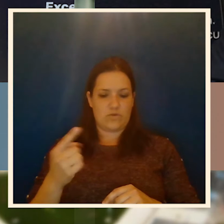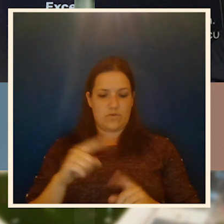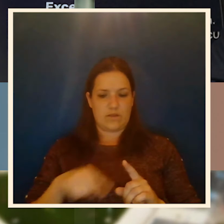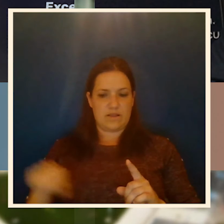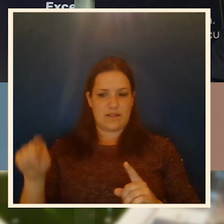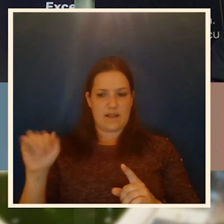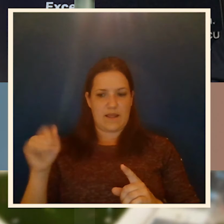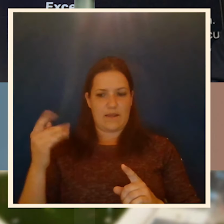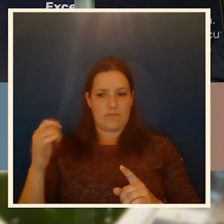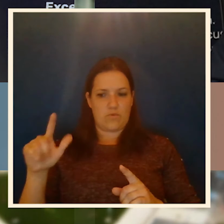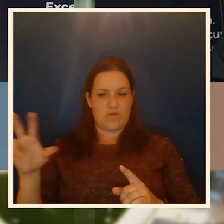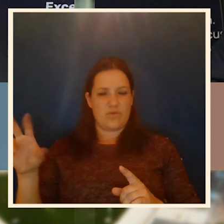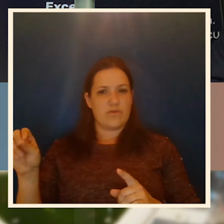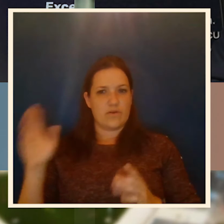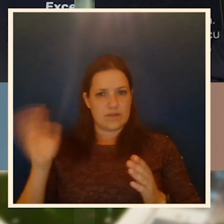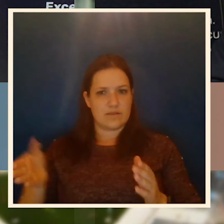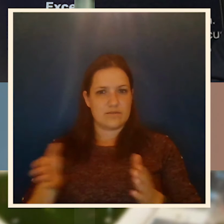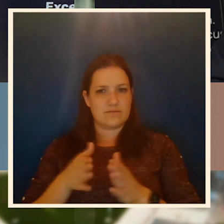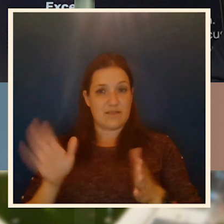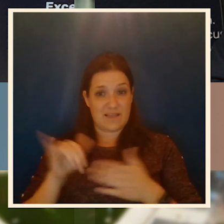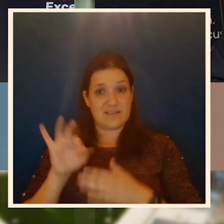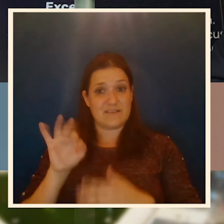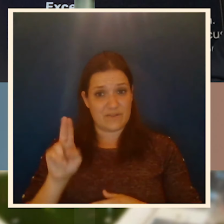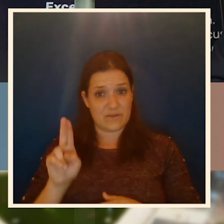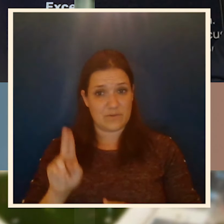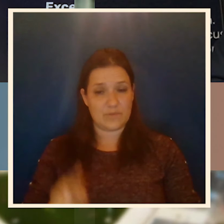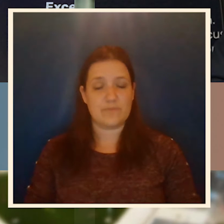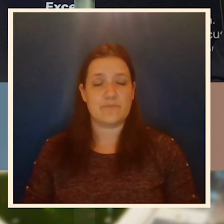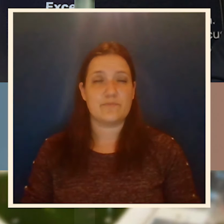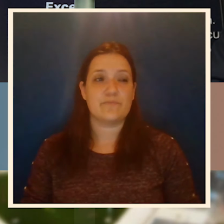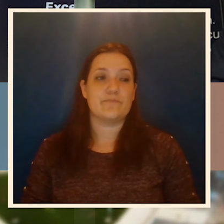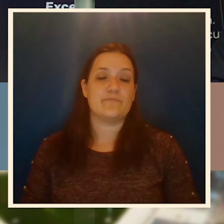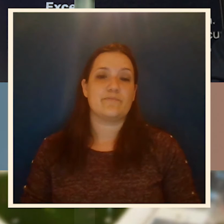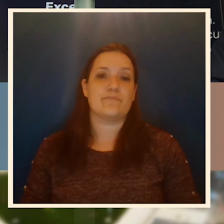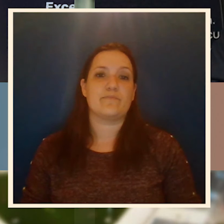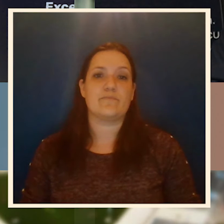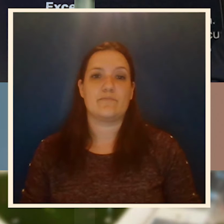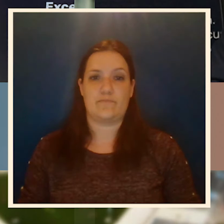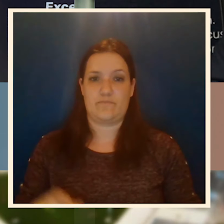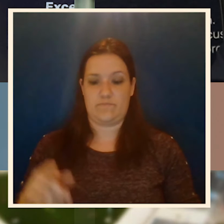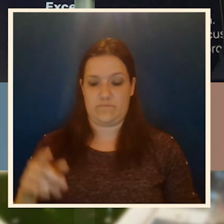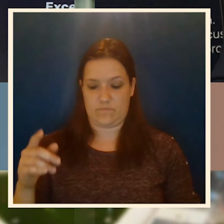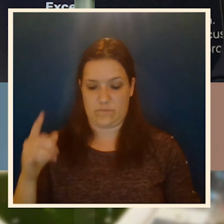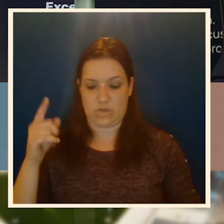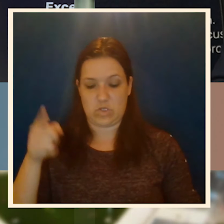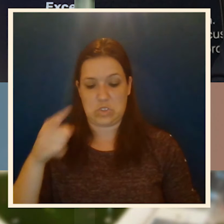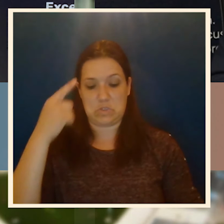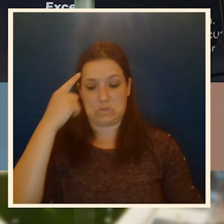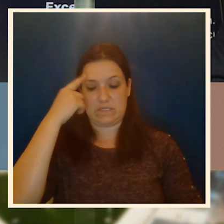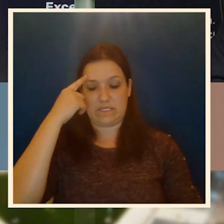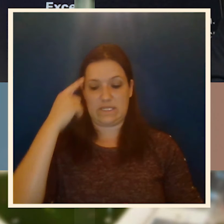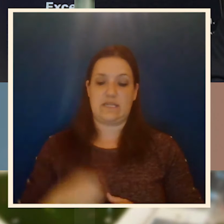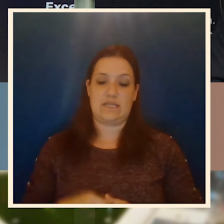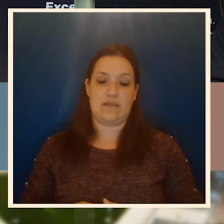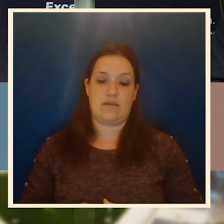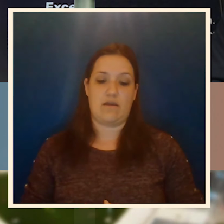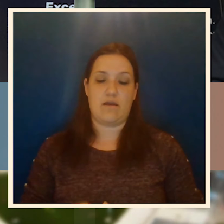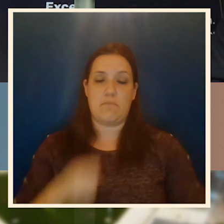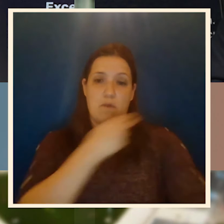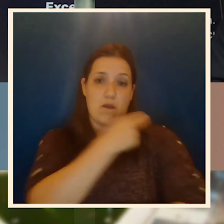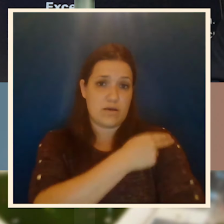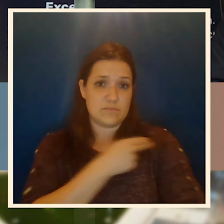generally starts November 1st and ends around April 30th. So, mm-hmm. So that's the flu. Mm-hmm.